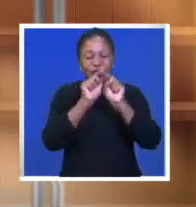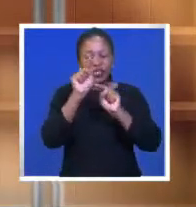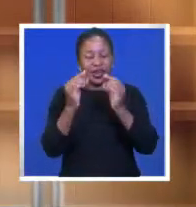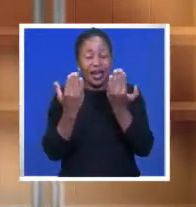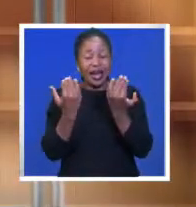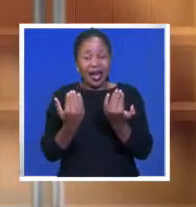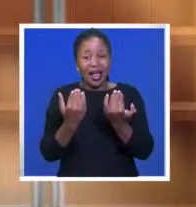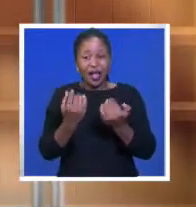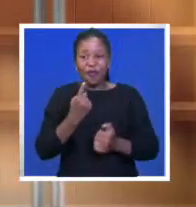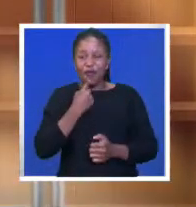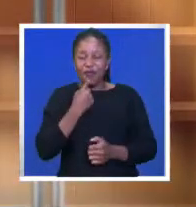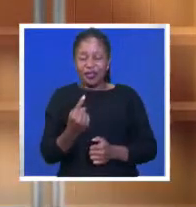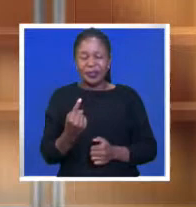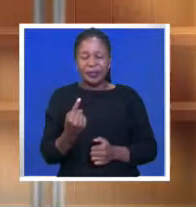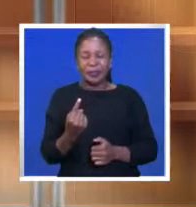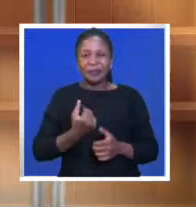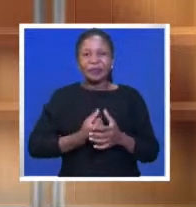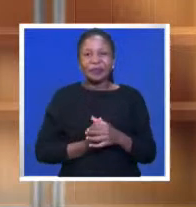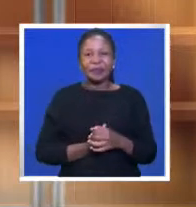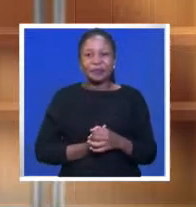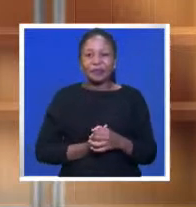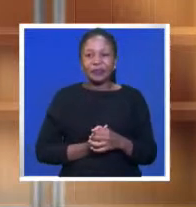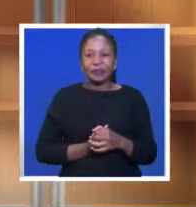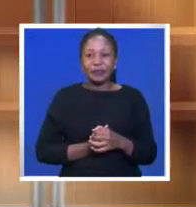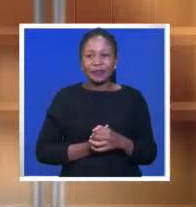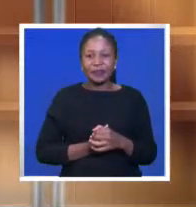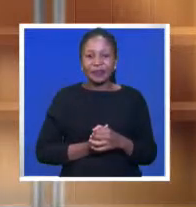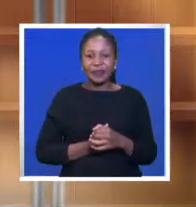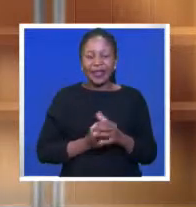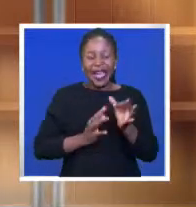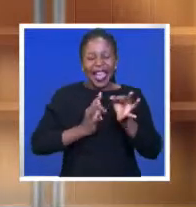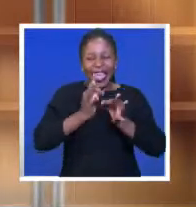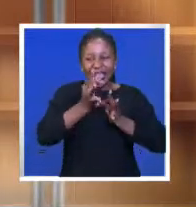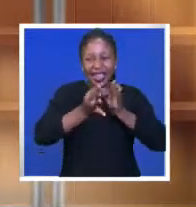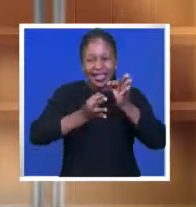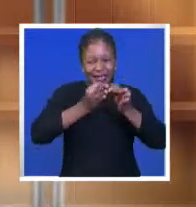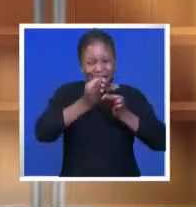paragraph says, explain, keyword,